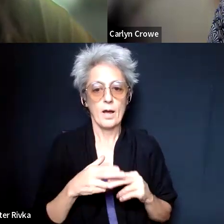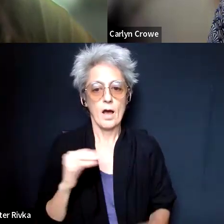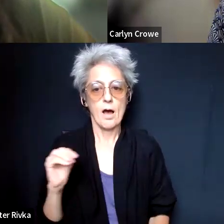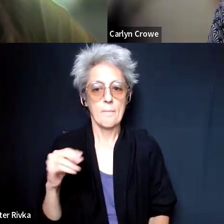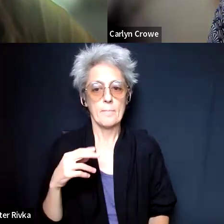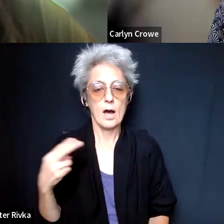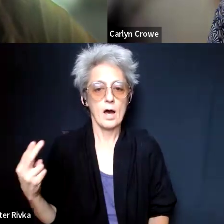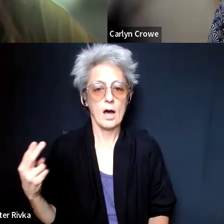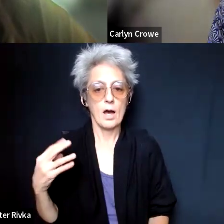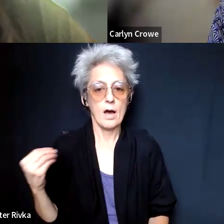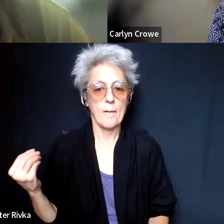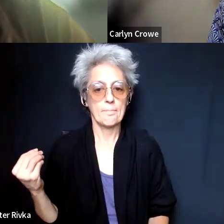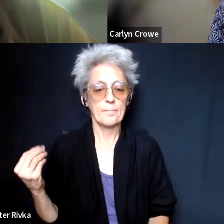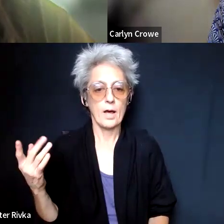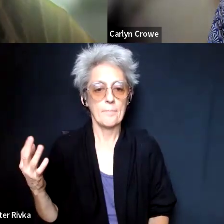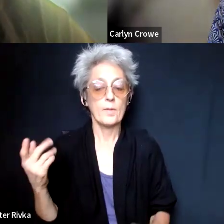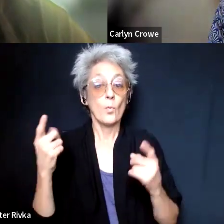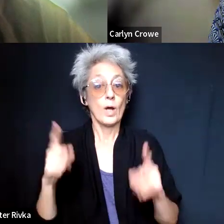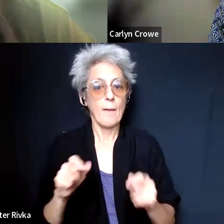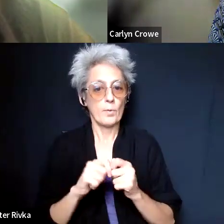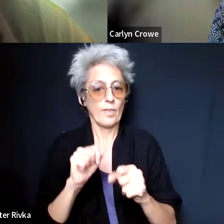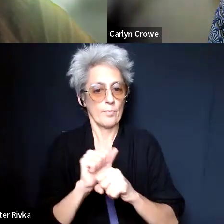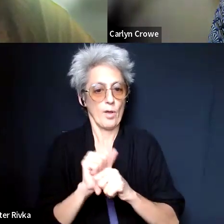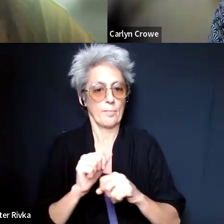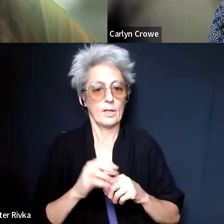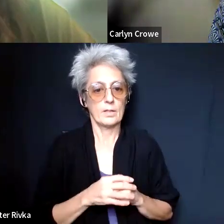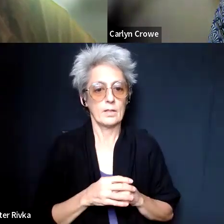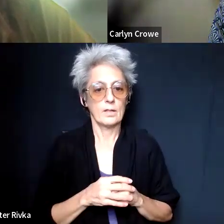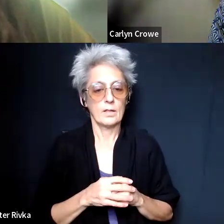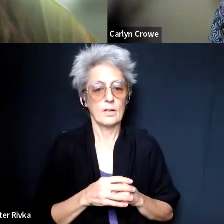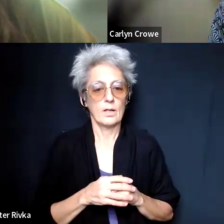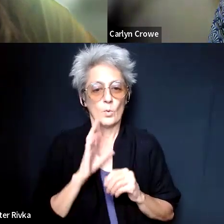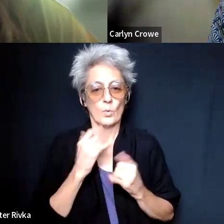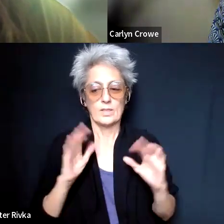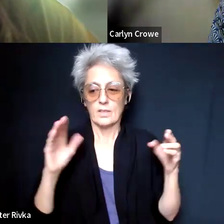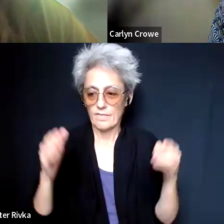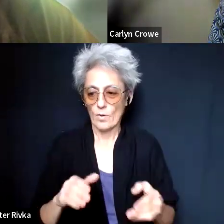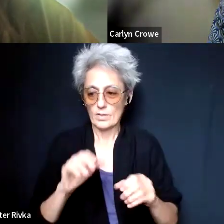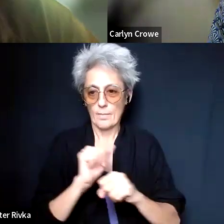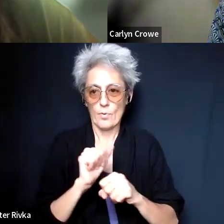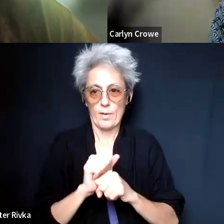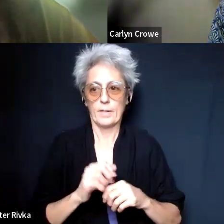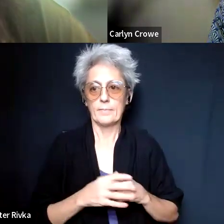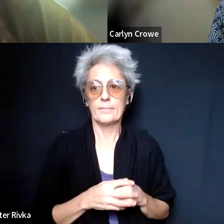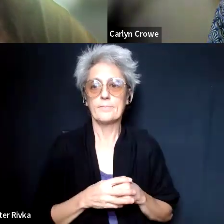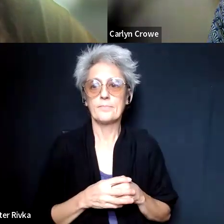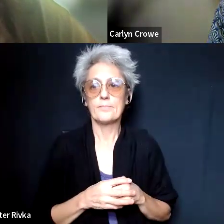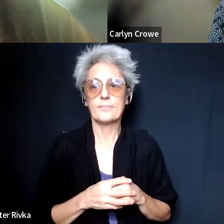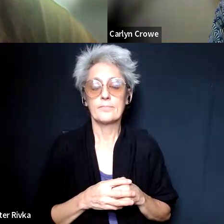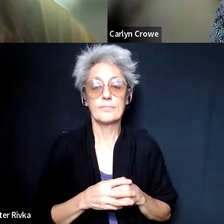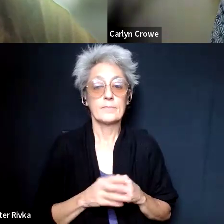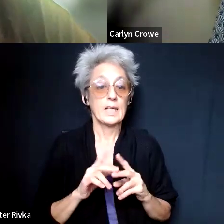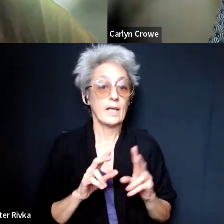what happened with employment. We'll probably still have a pretty big focus on employment. Either at the November 1st or